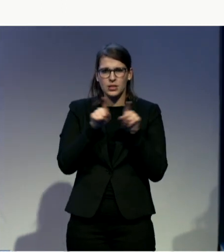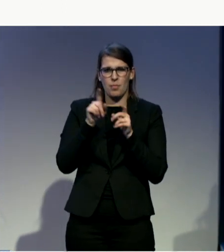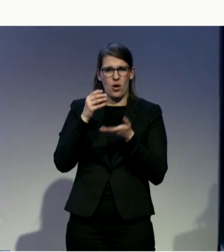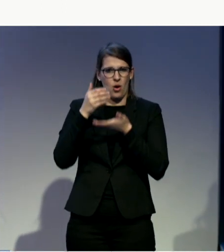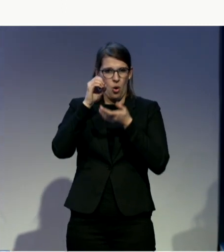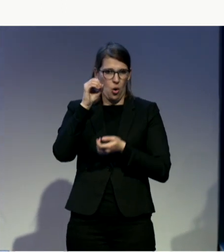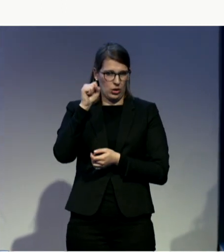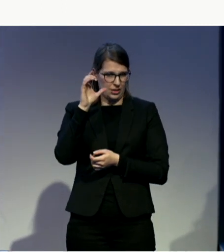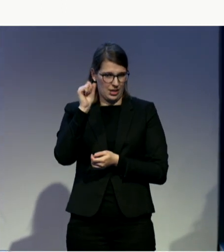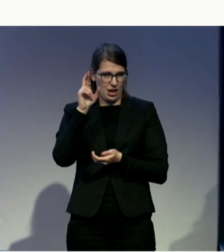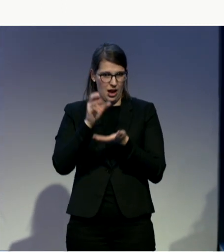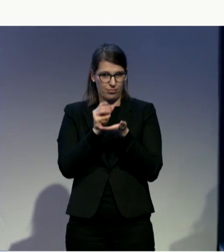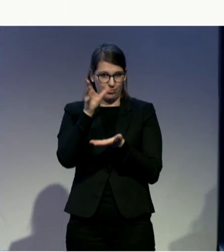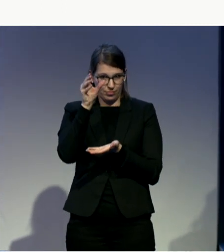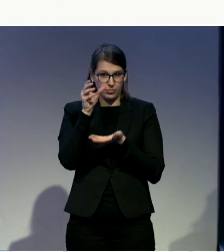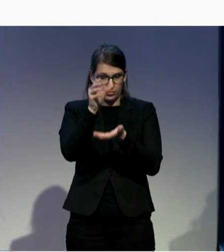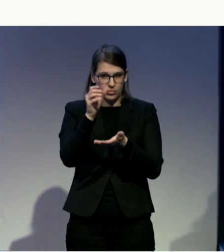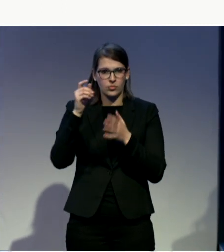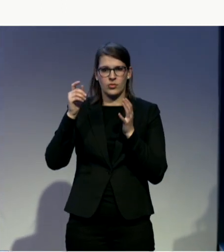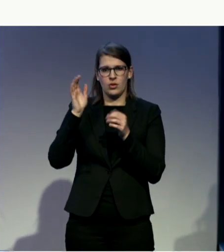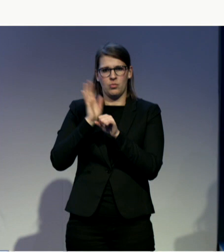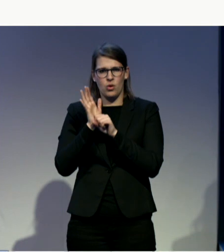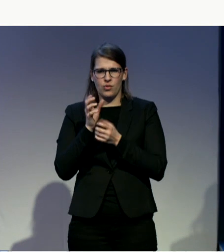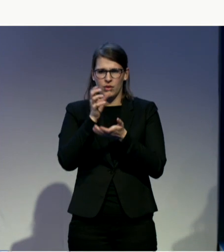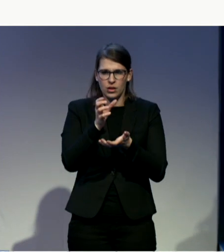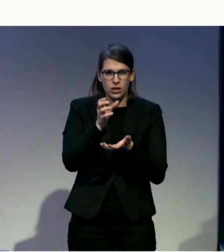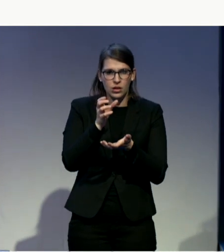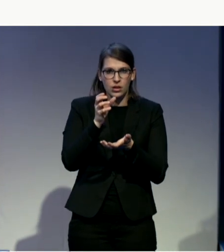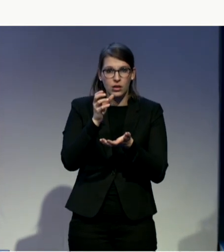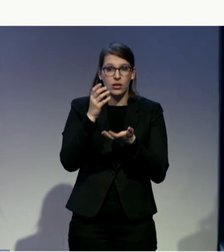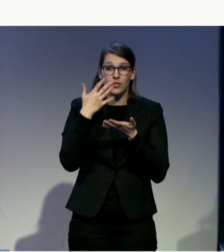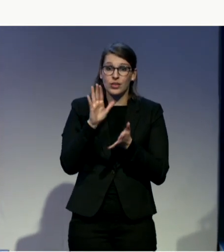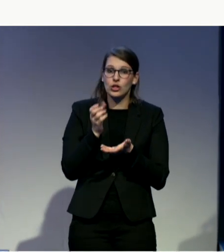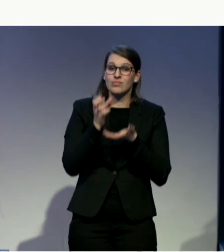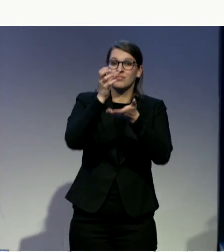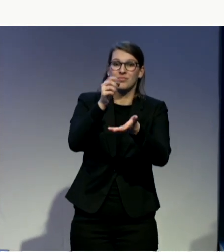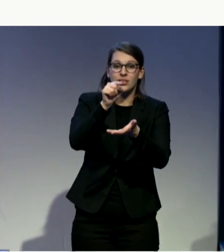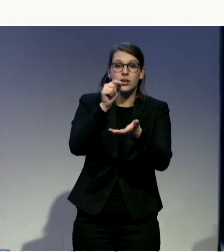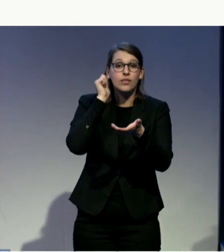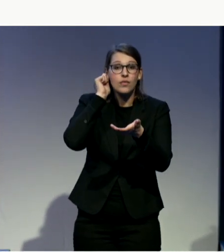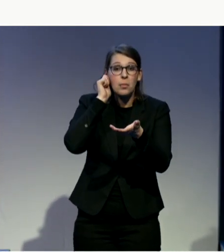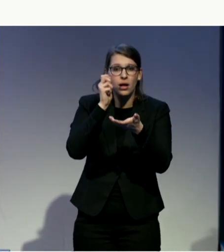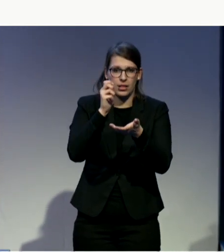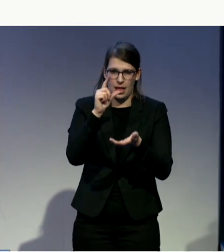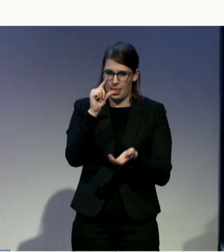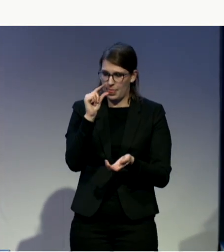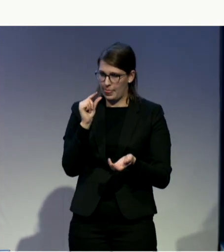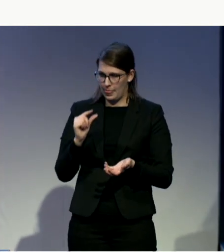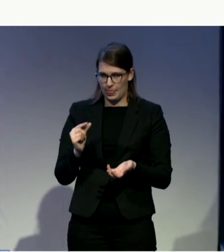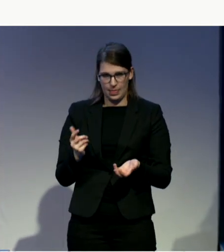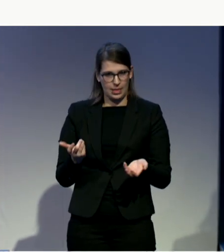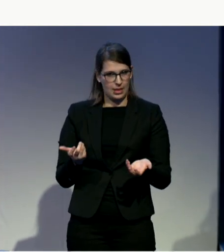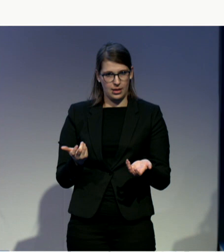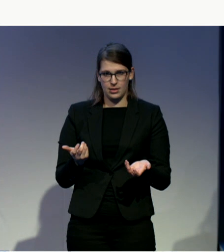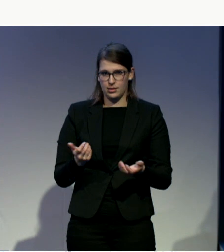And this is something that is that often, especially with disability, is forgotten. They talk about